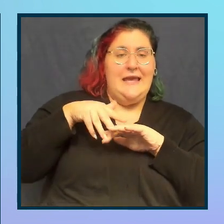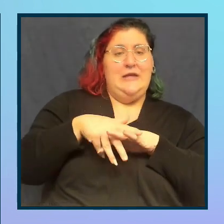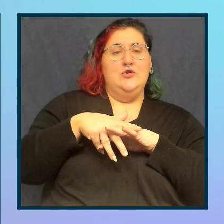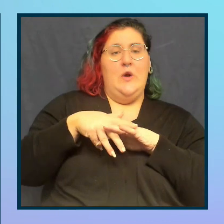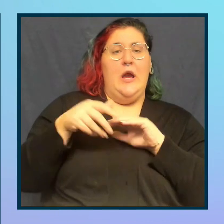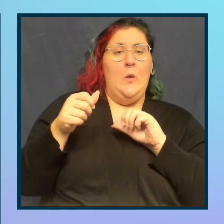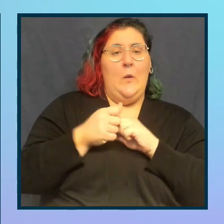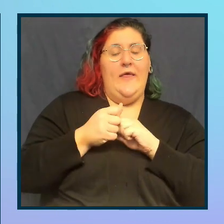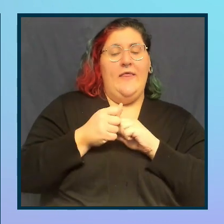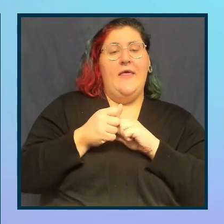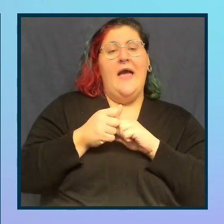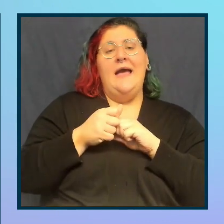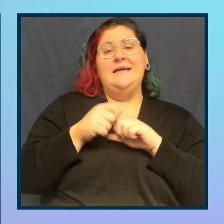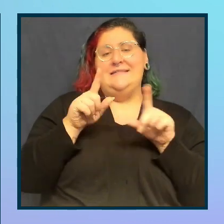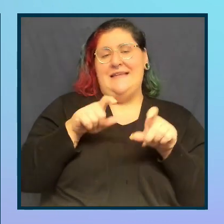Cypress?